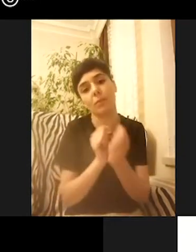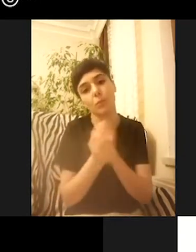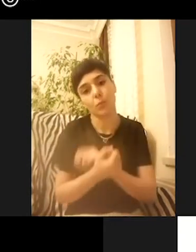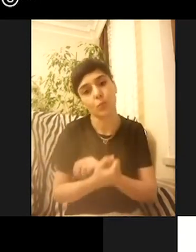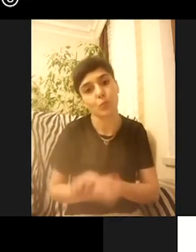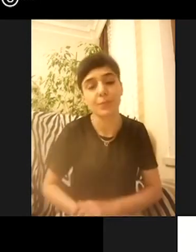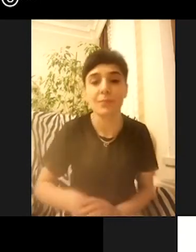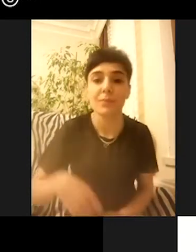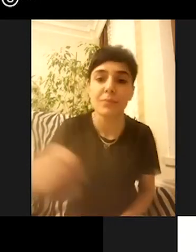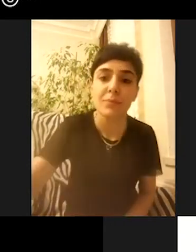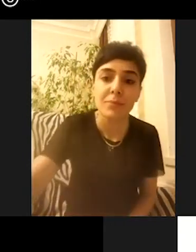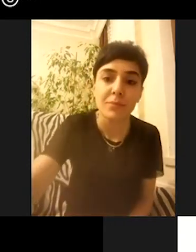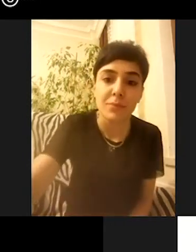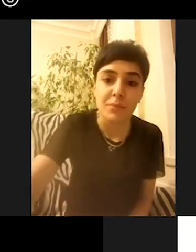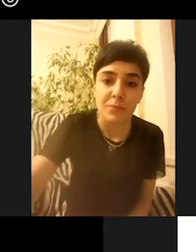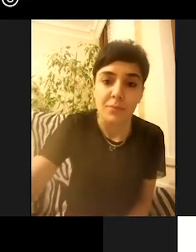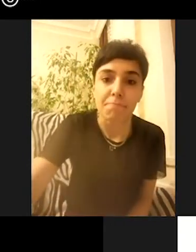we can look at your beautiful embodiment?